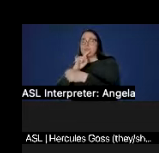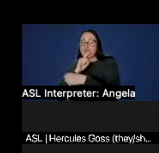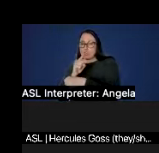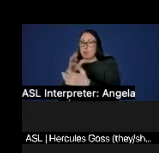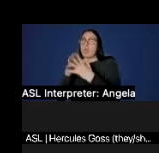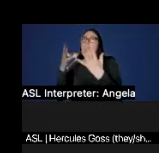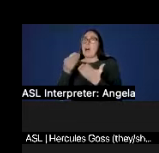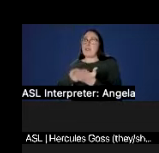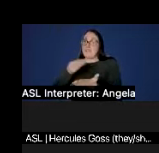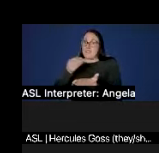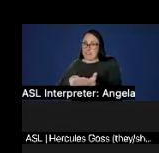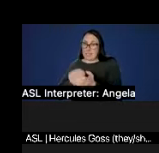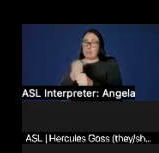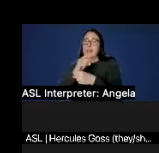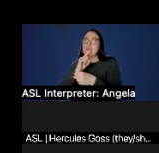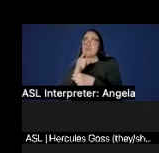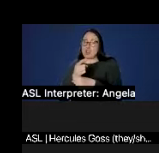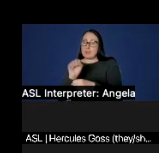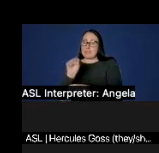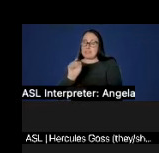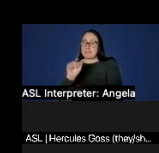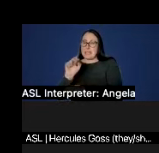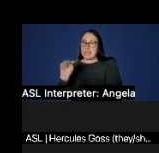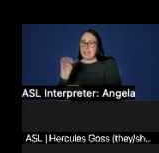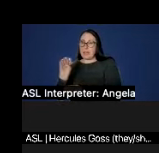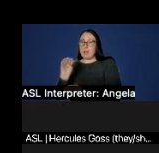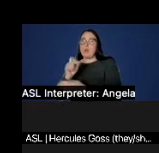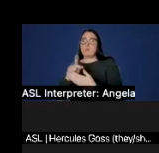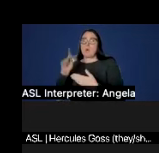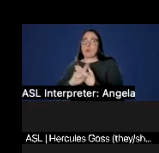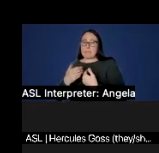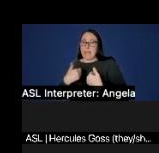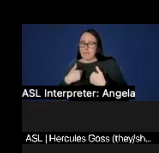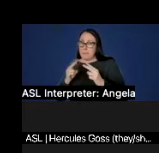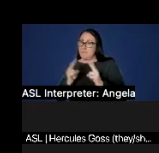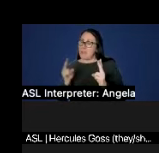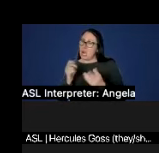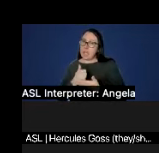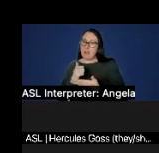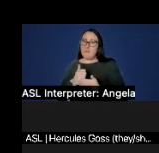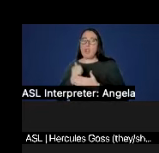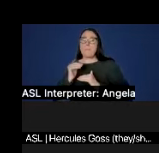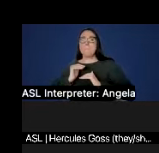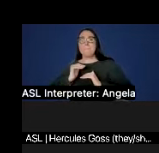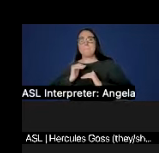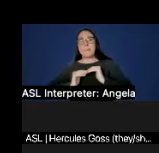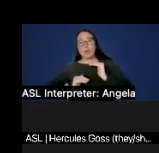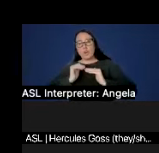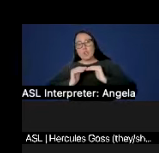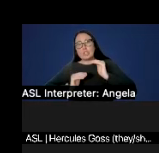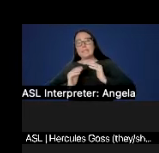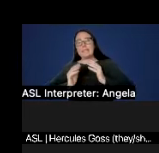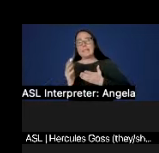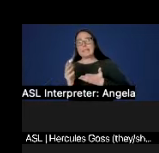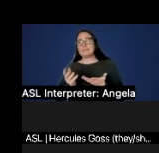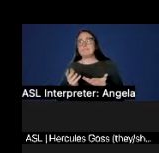SANE programs have them, because they are very helpful in building a case. And